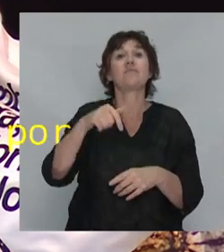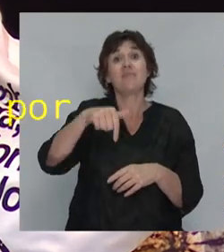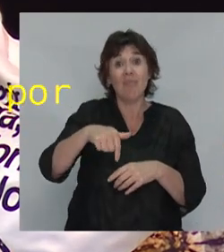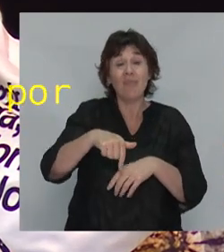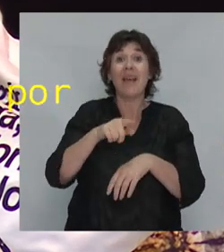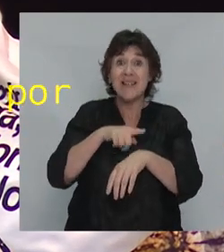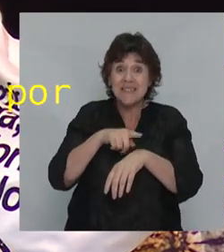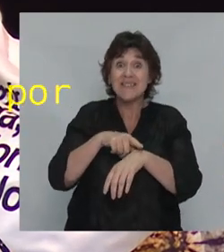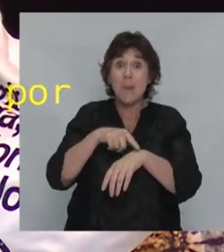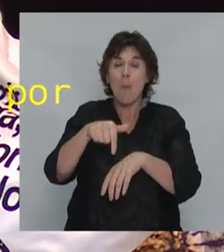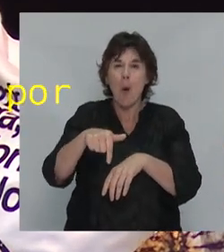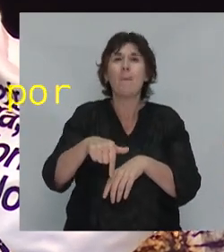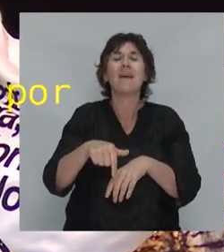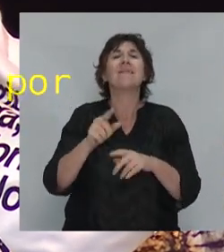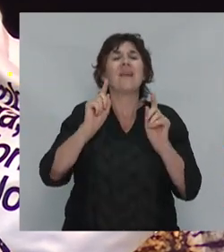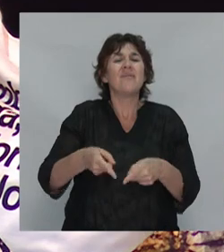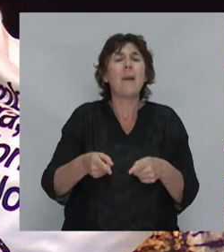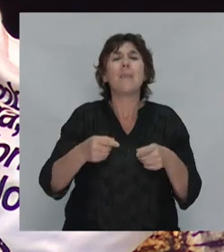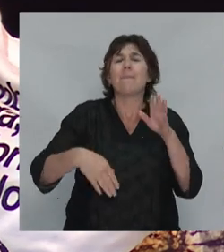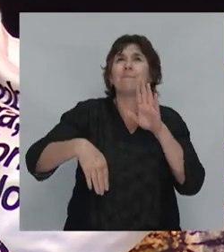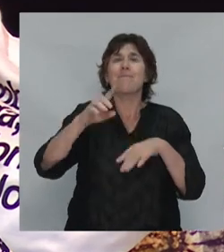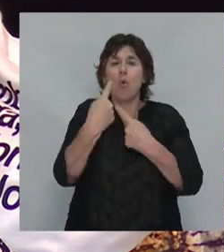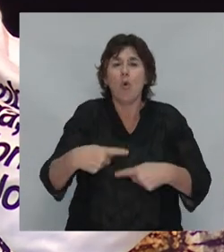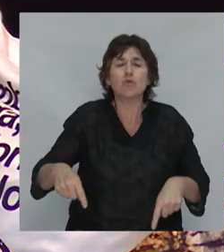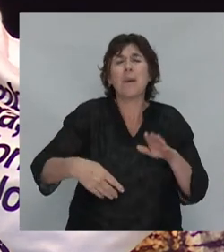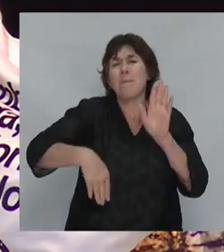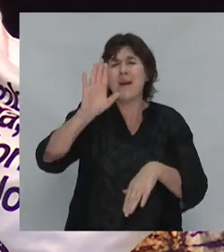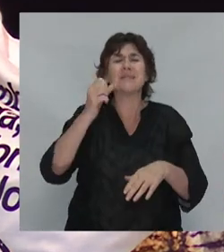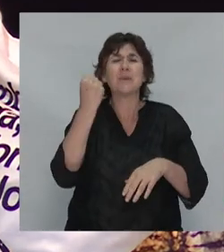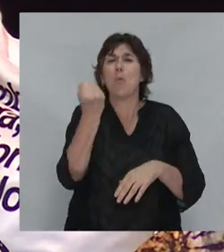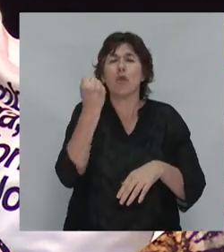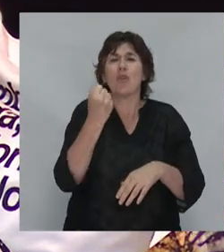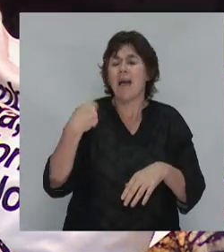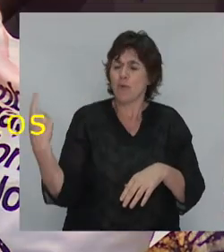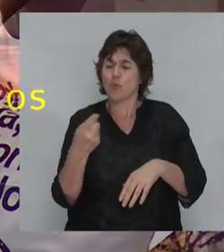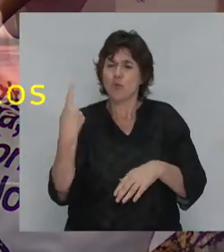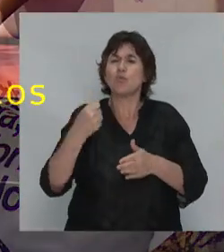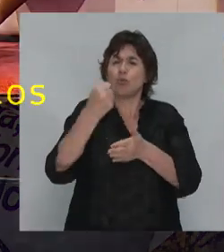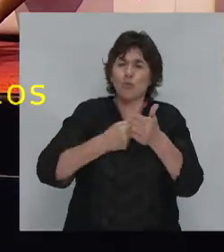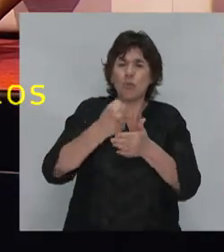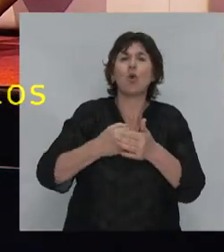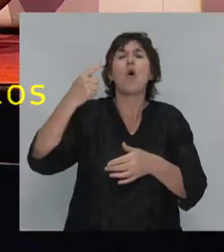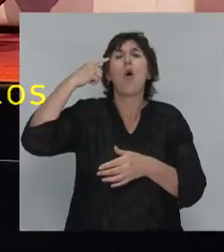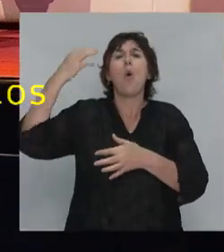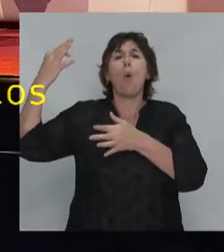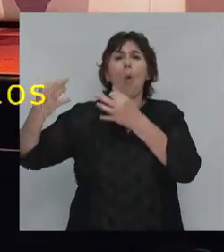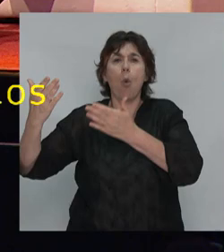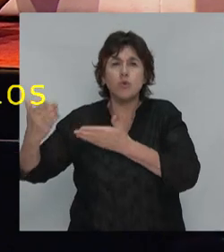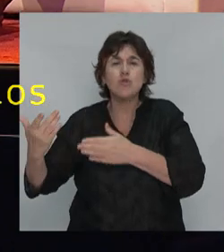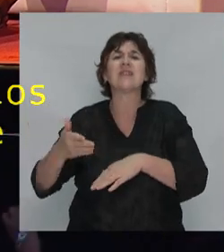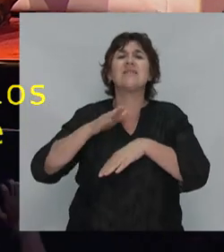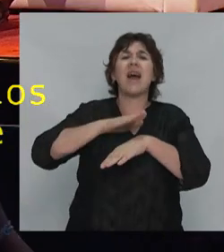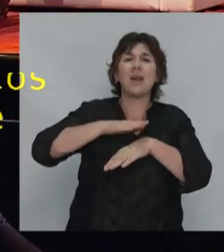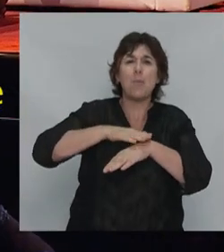we fought for all those times, justice, accountability, equality, voice,